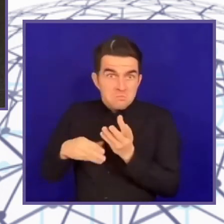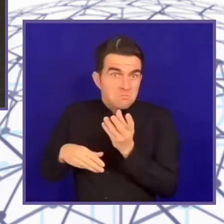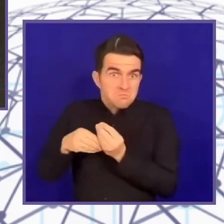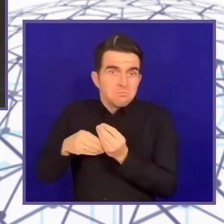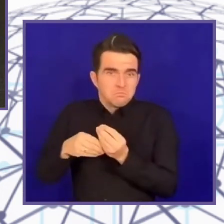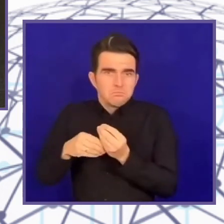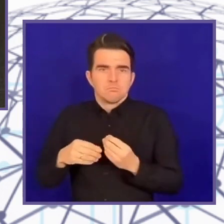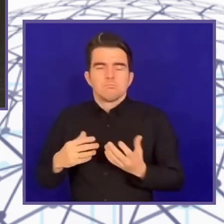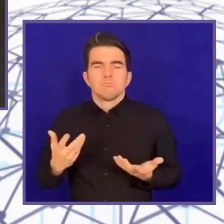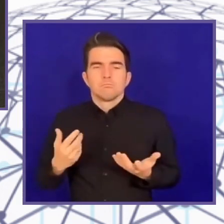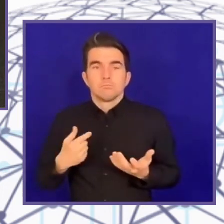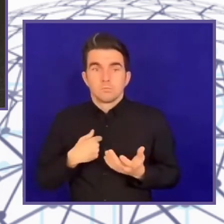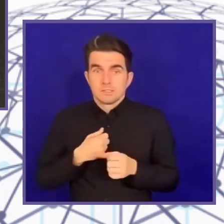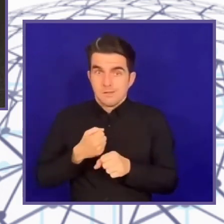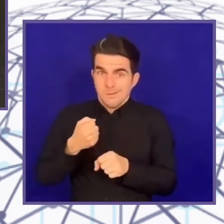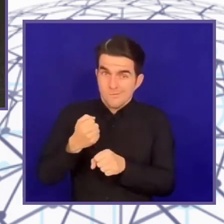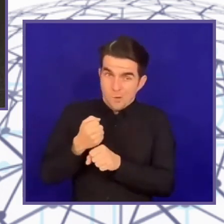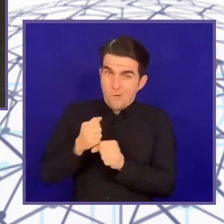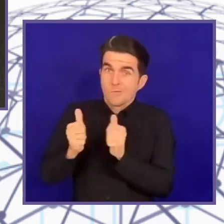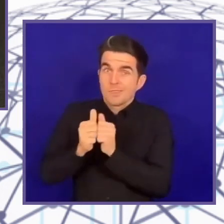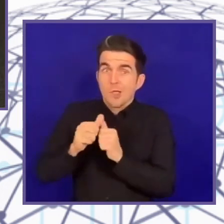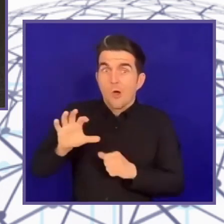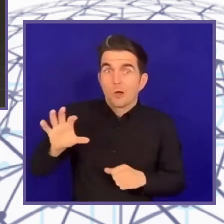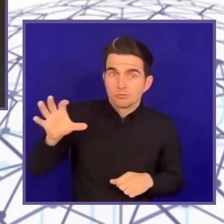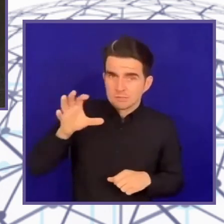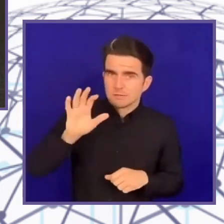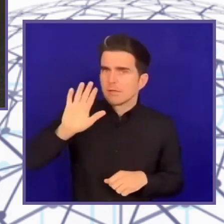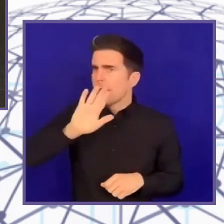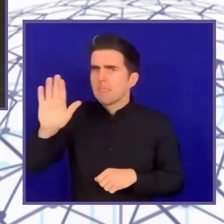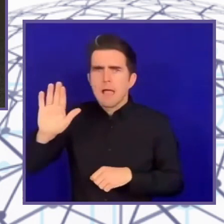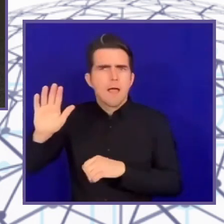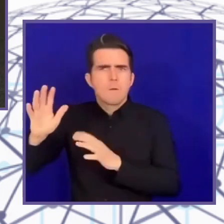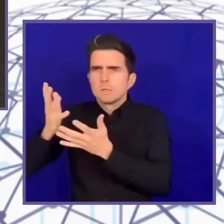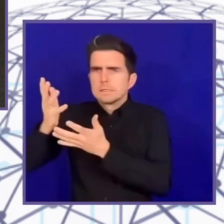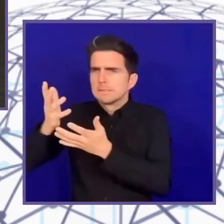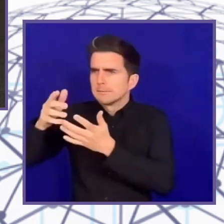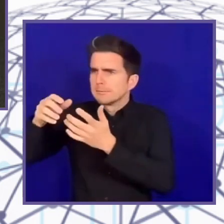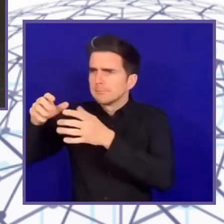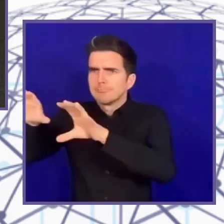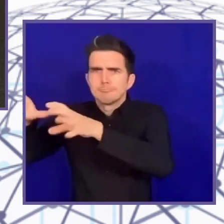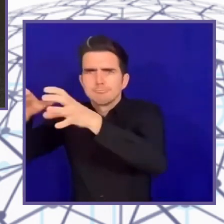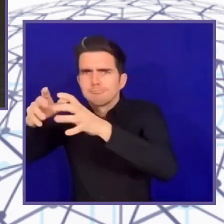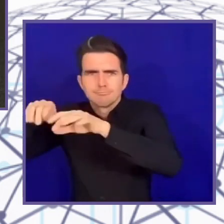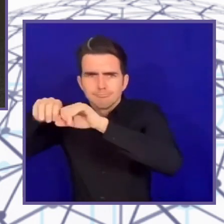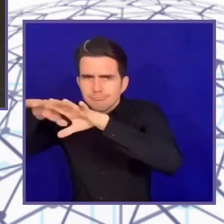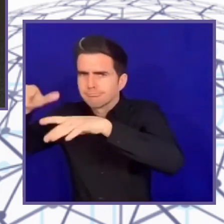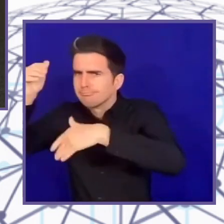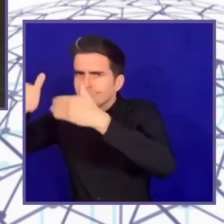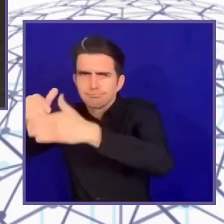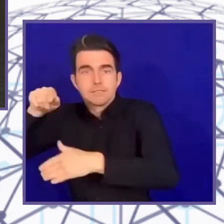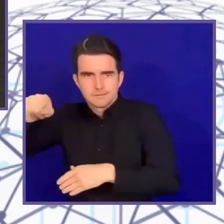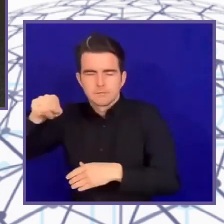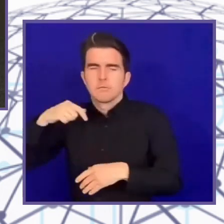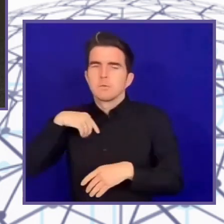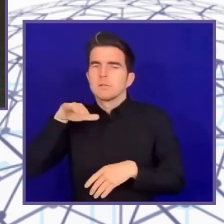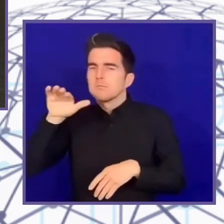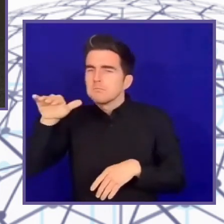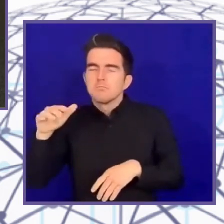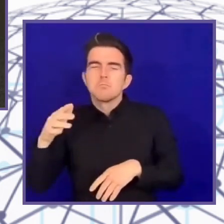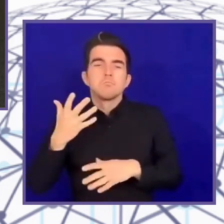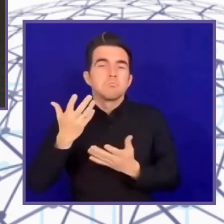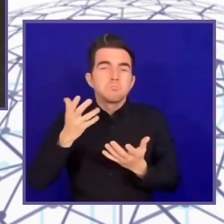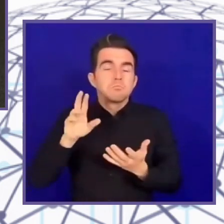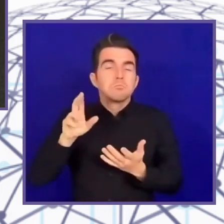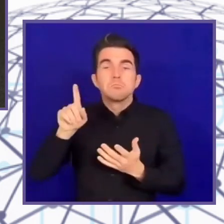sometimes universities to assist with the wraparound research. So it's really person-centered